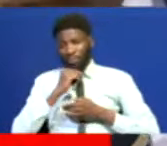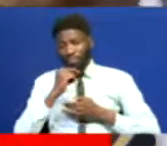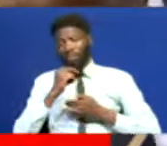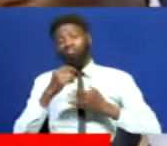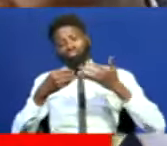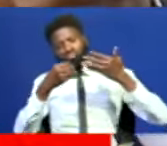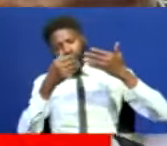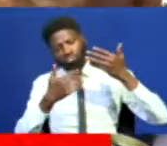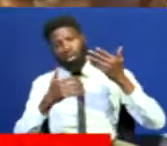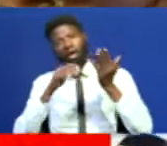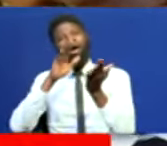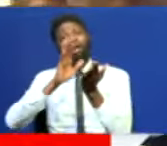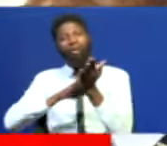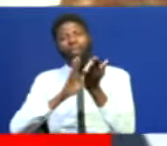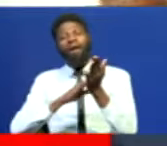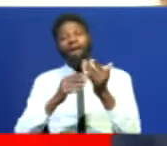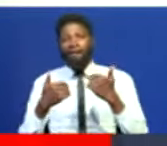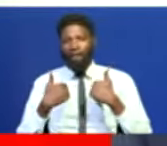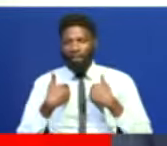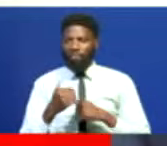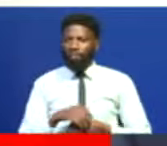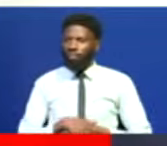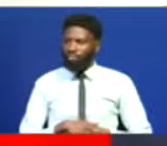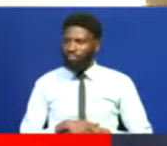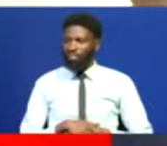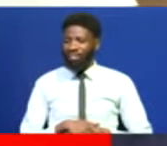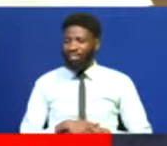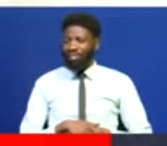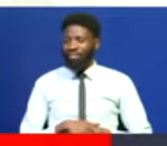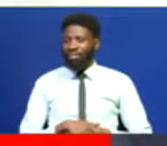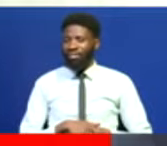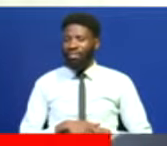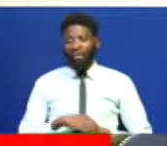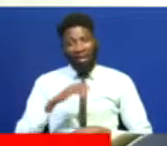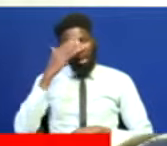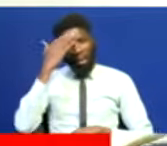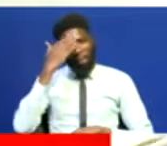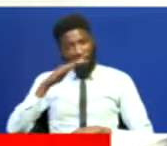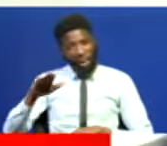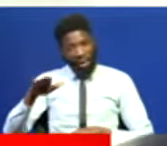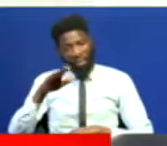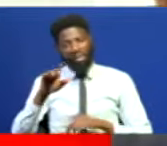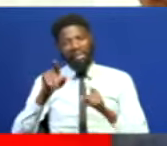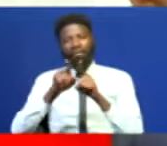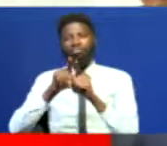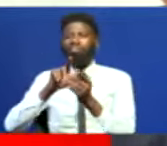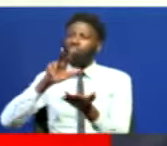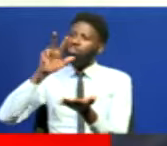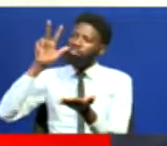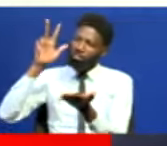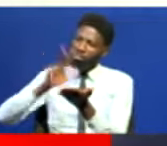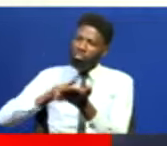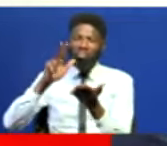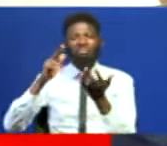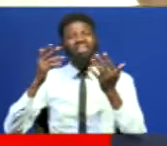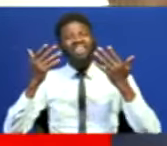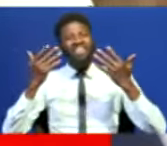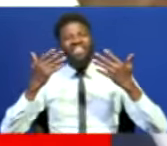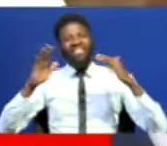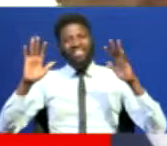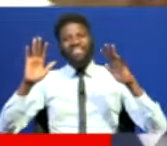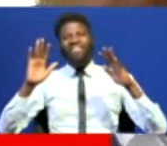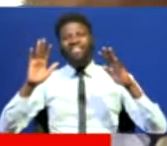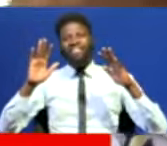thereon, and whereas Parliament has approved the establishment of the said Open University of